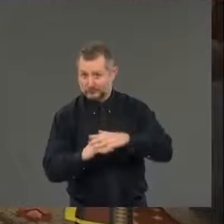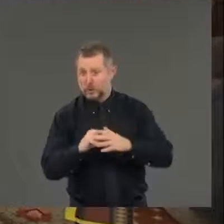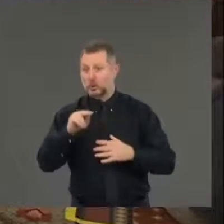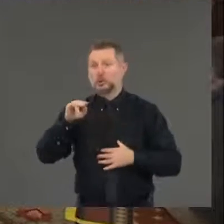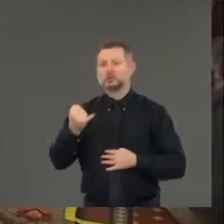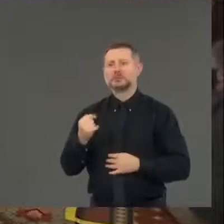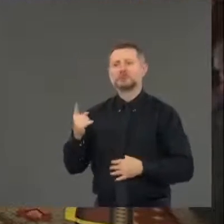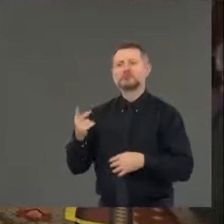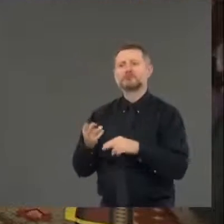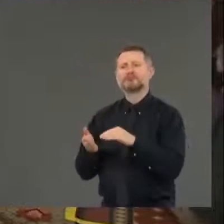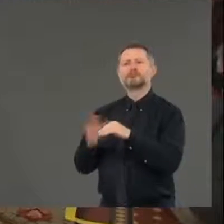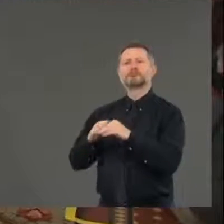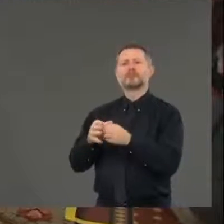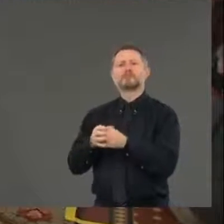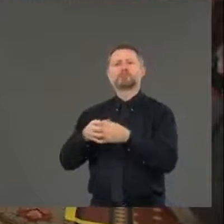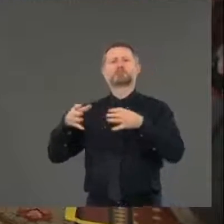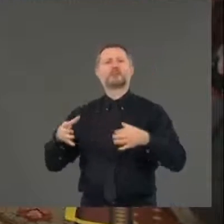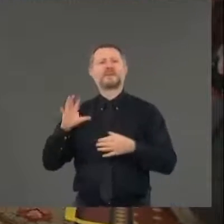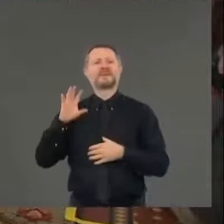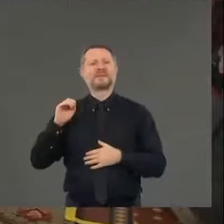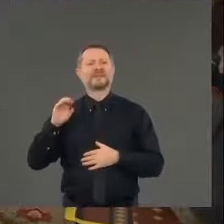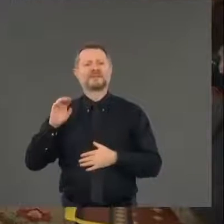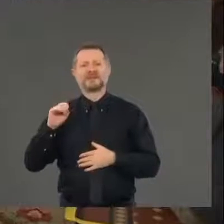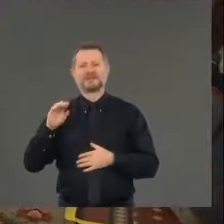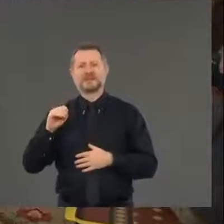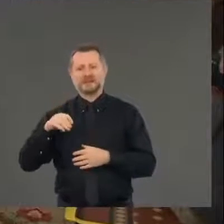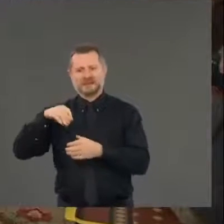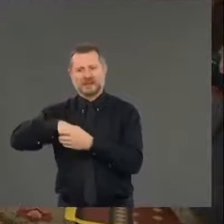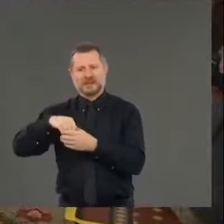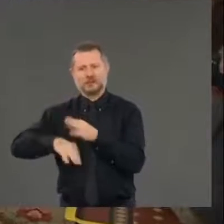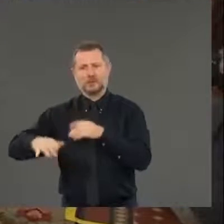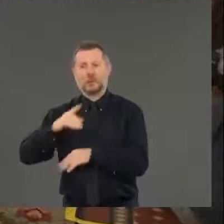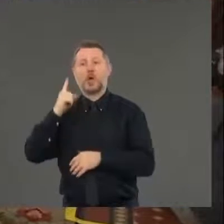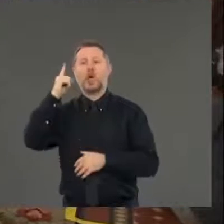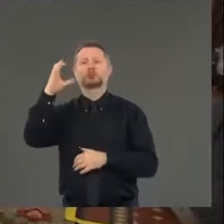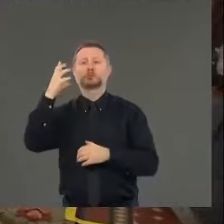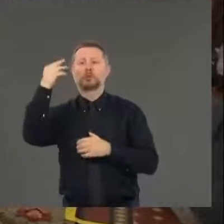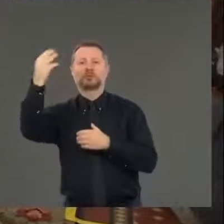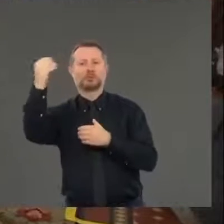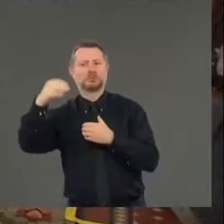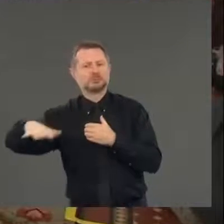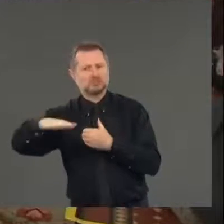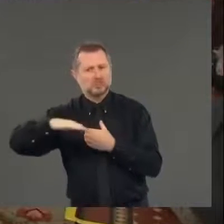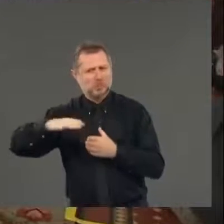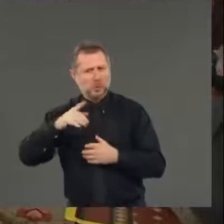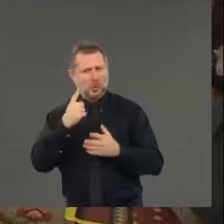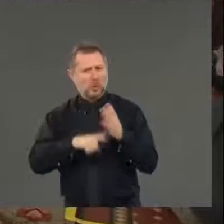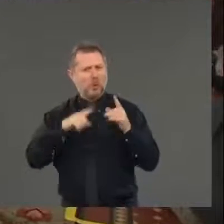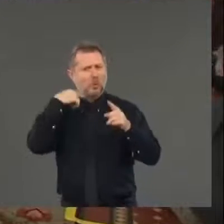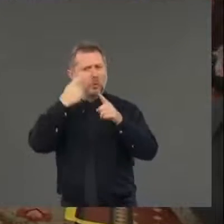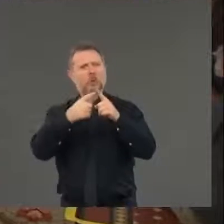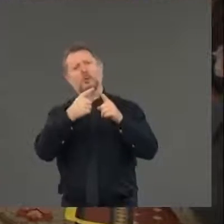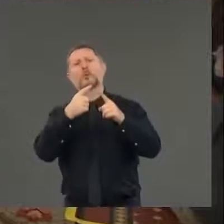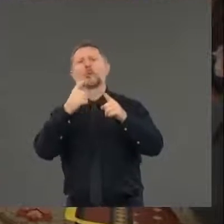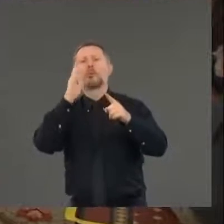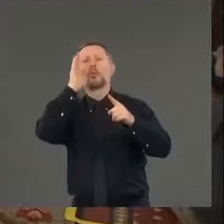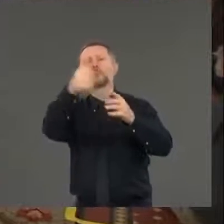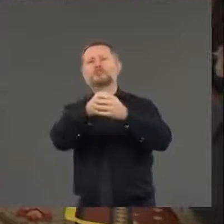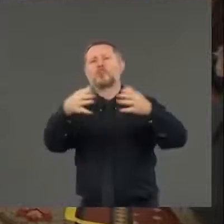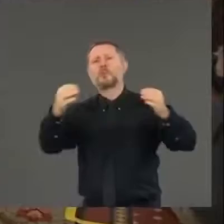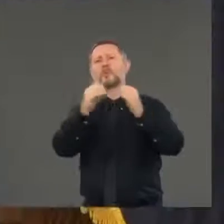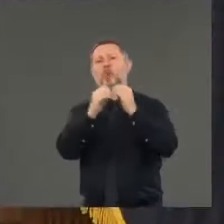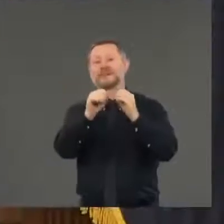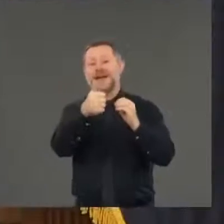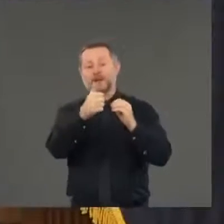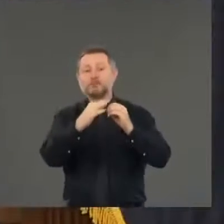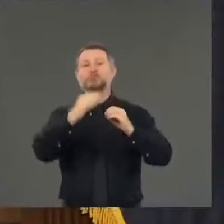to 50 people indoors, 100 people outdoors. At what point do you consider relaxing New York's gathering limit?